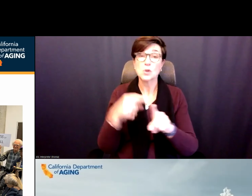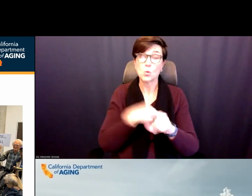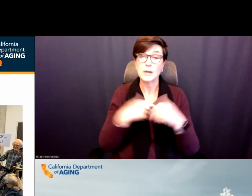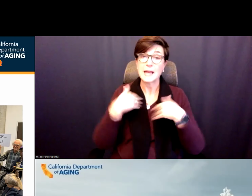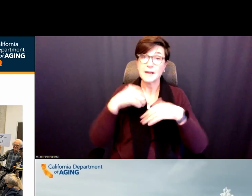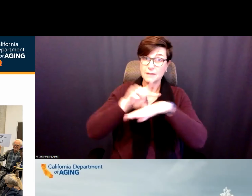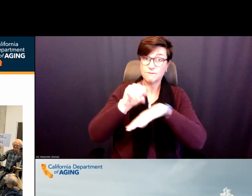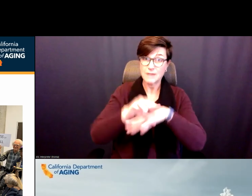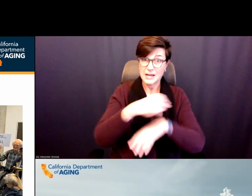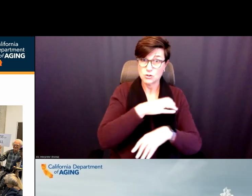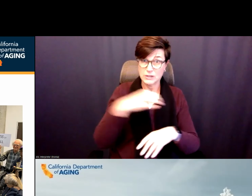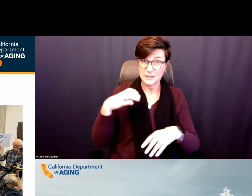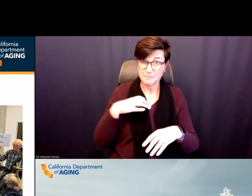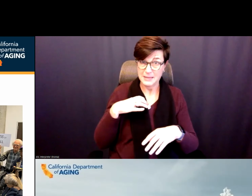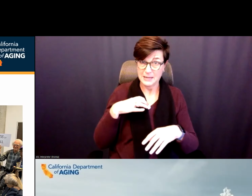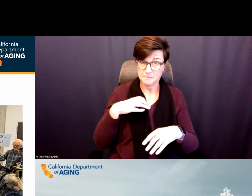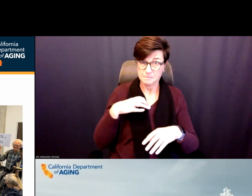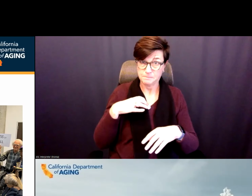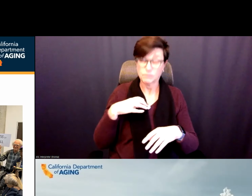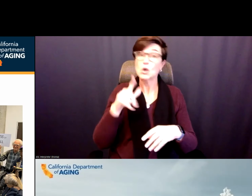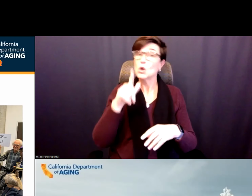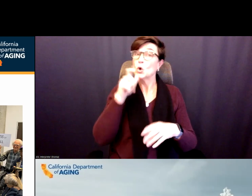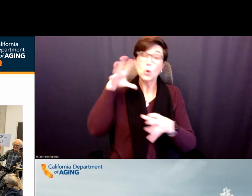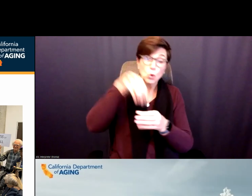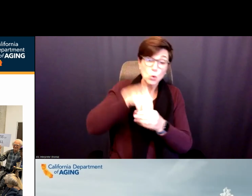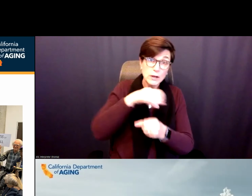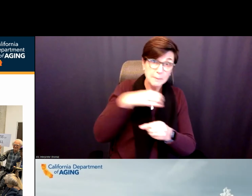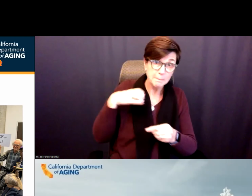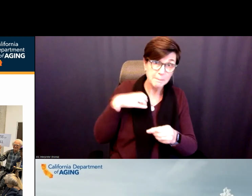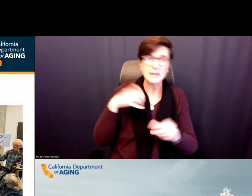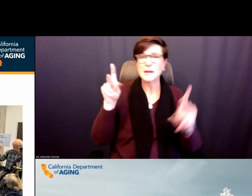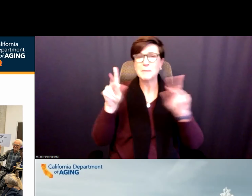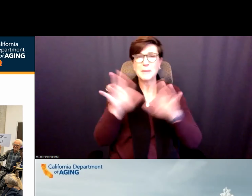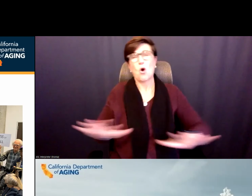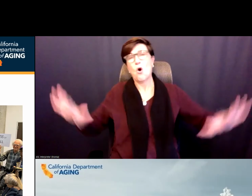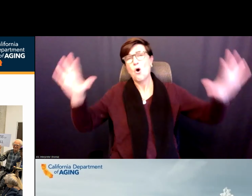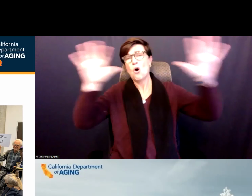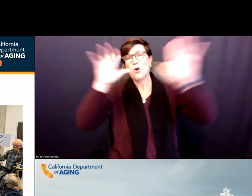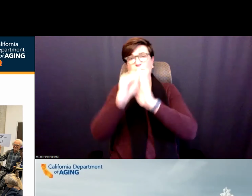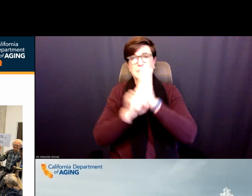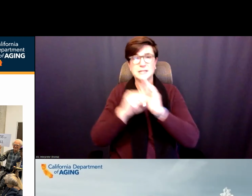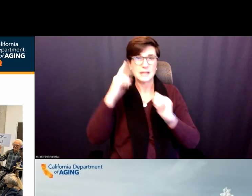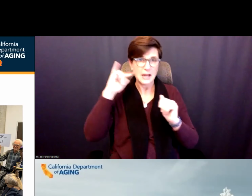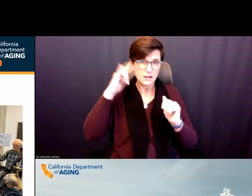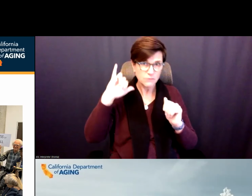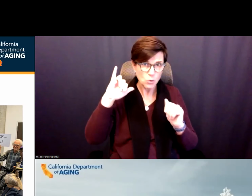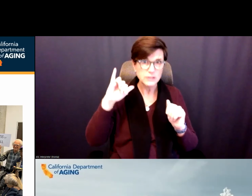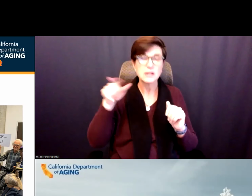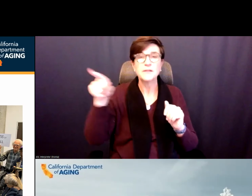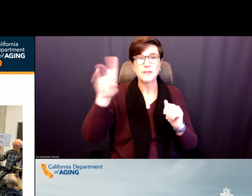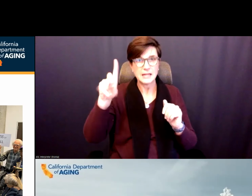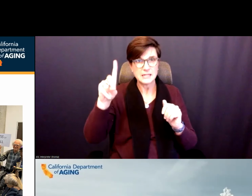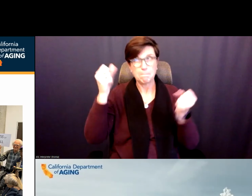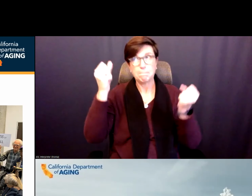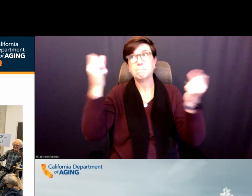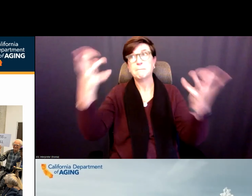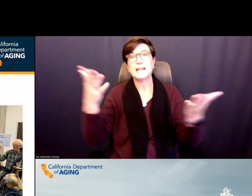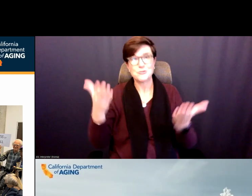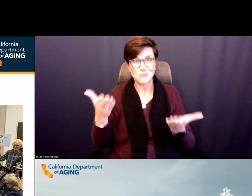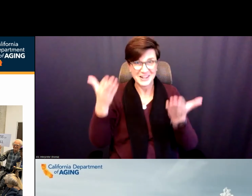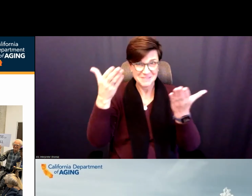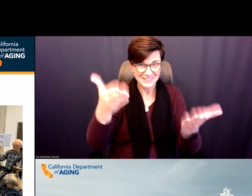from all across California who shared their expertise and provided hundreds of recommendations to the